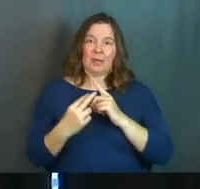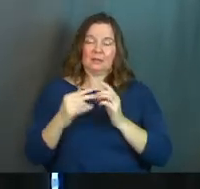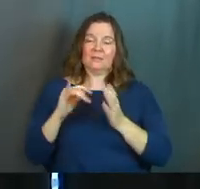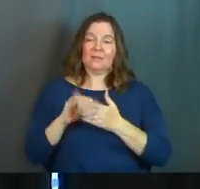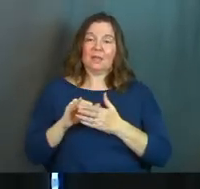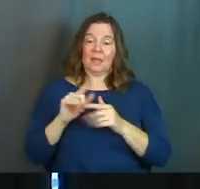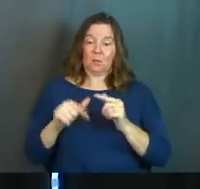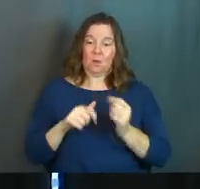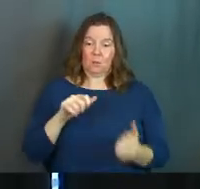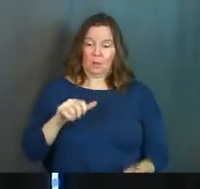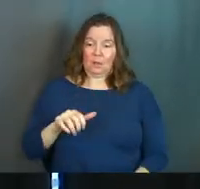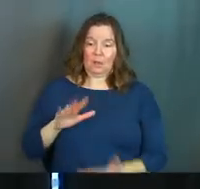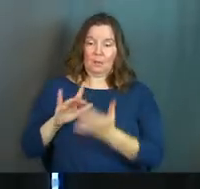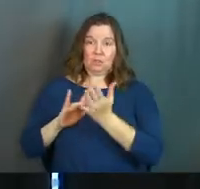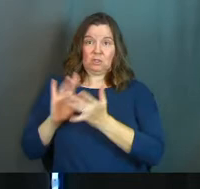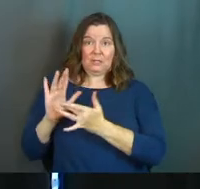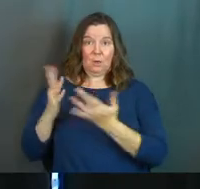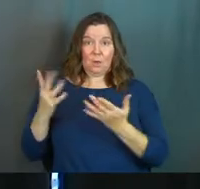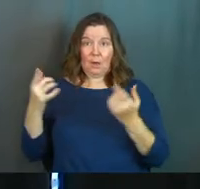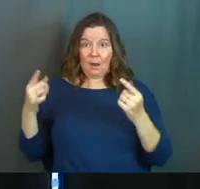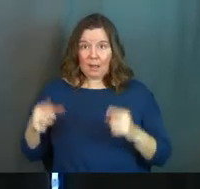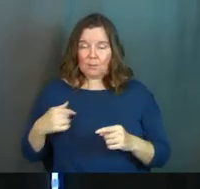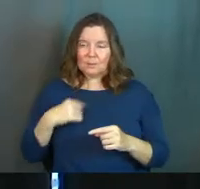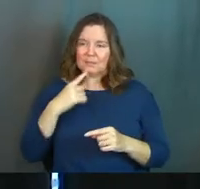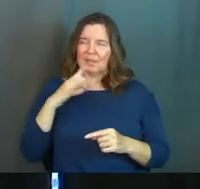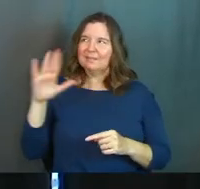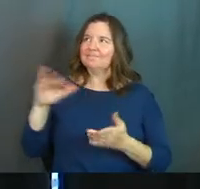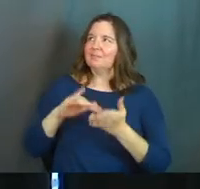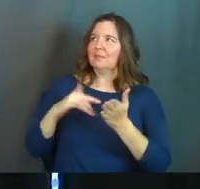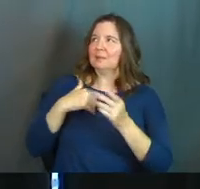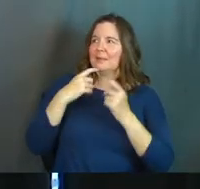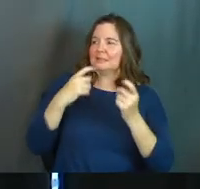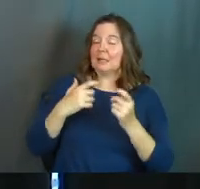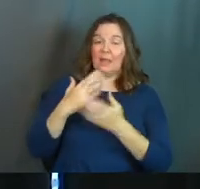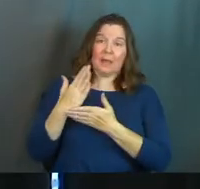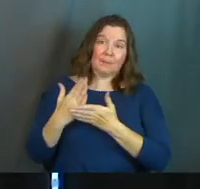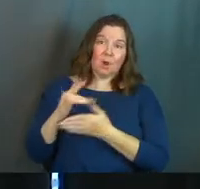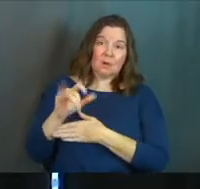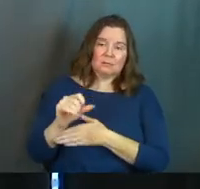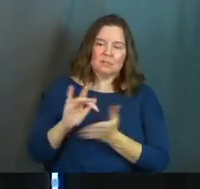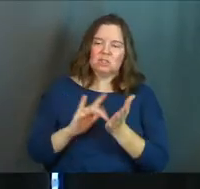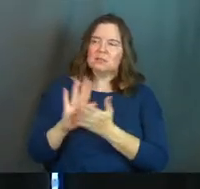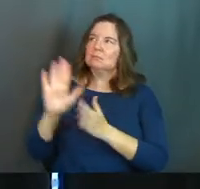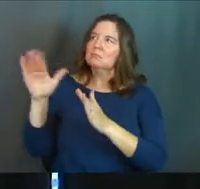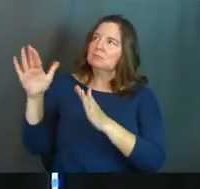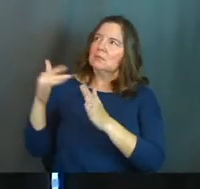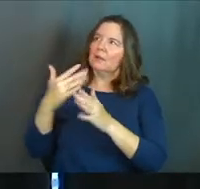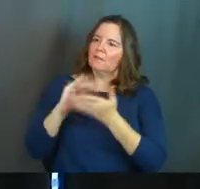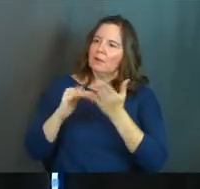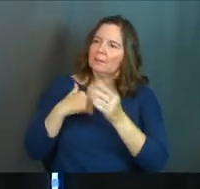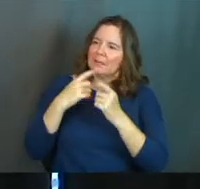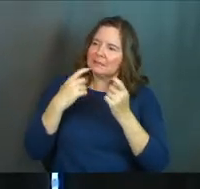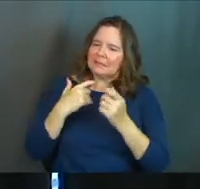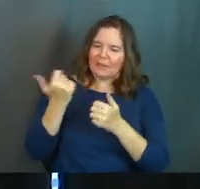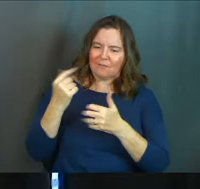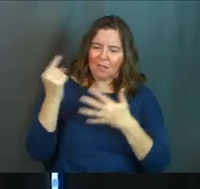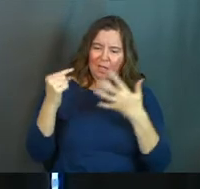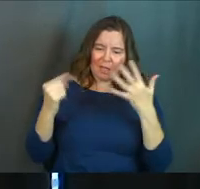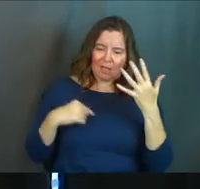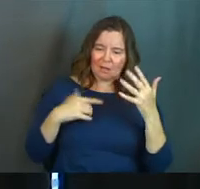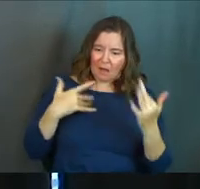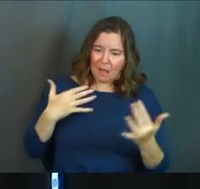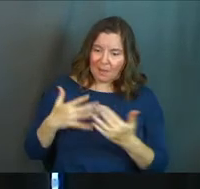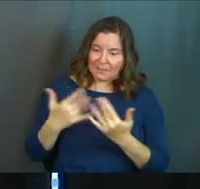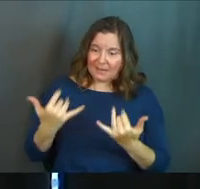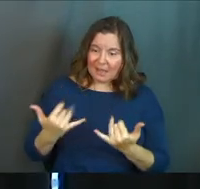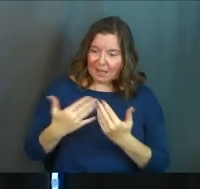God that when we come to Jesus, what happens is we say, hey, forgive my sins. And that's part of it. Hey, Jesus, forgive my sins. Forgive everything that I've done